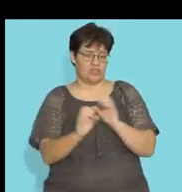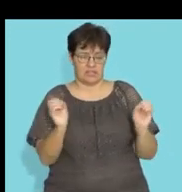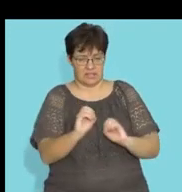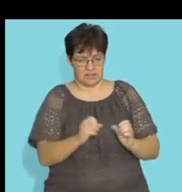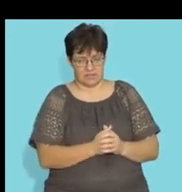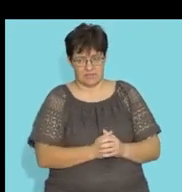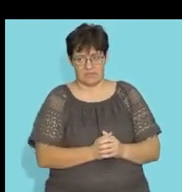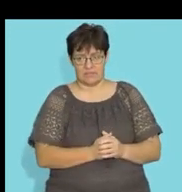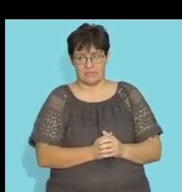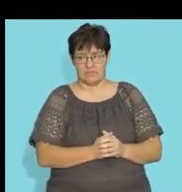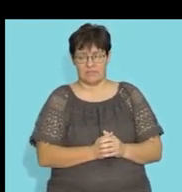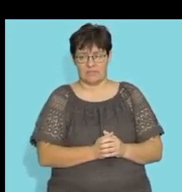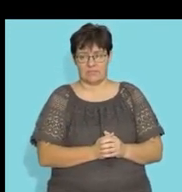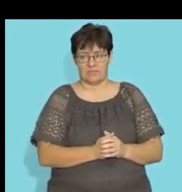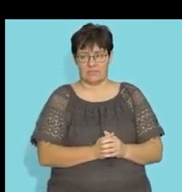altered.